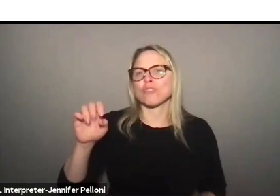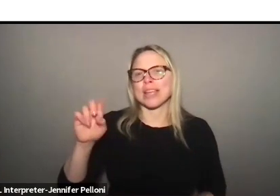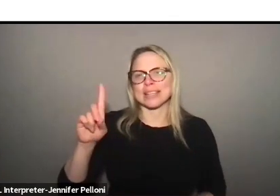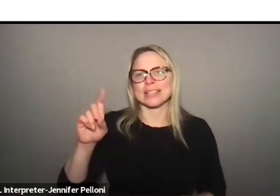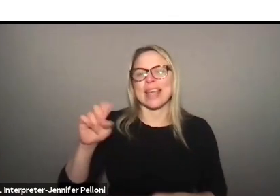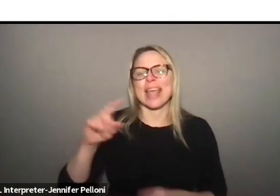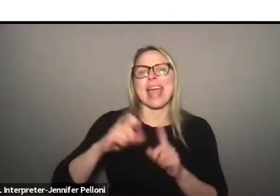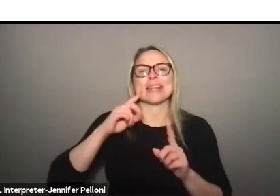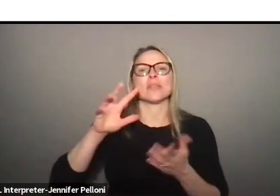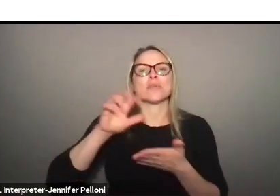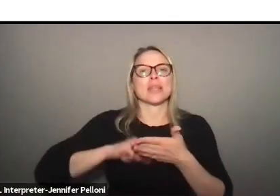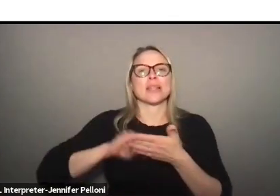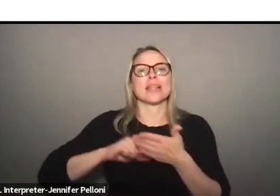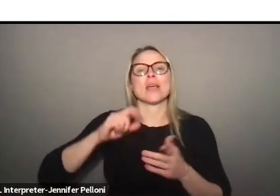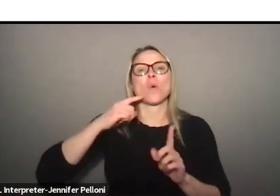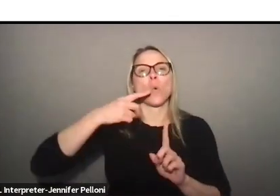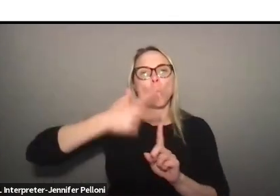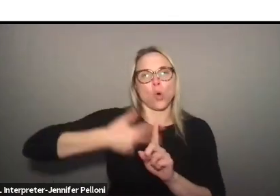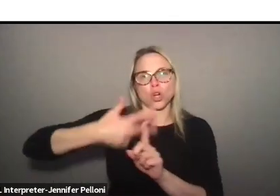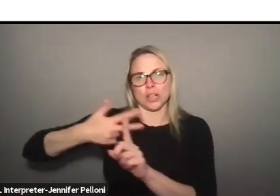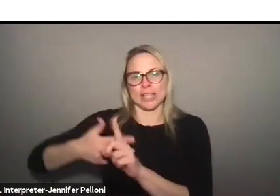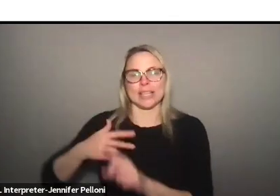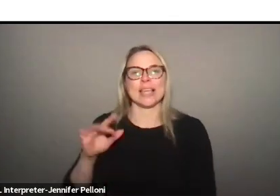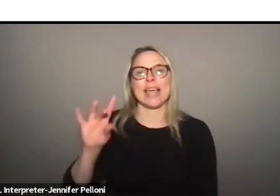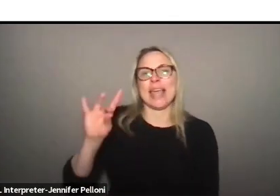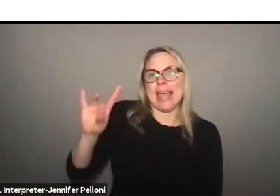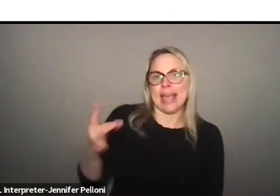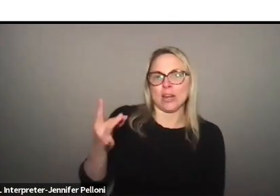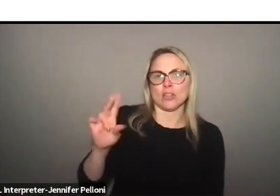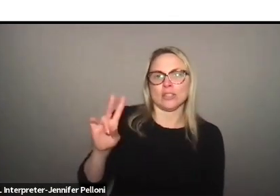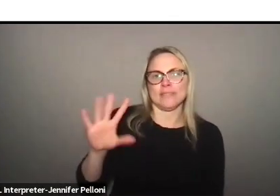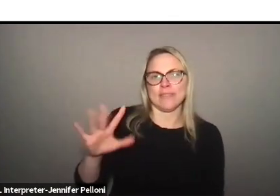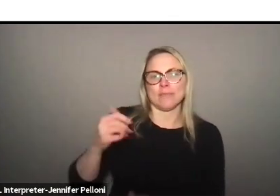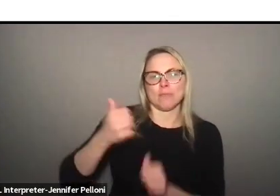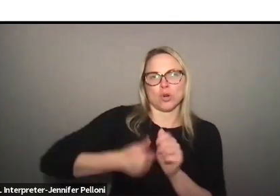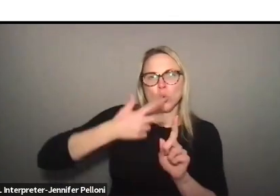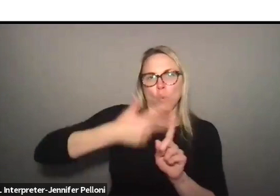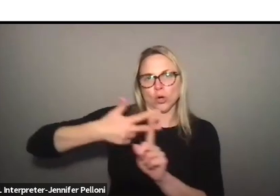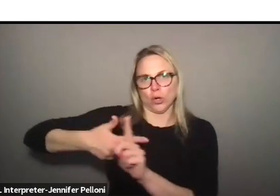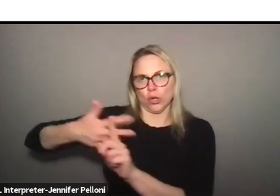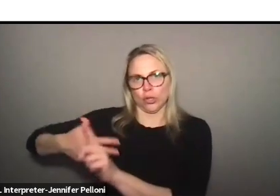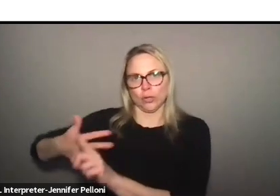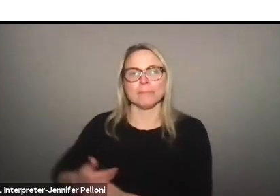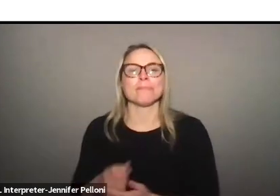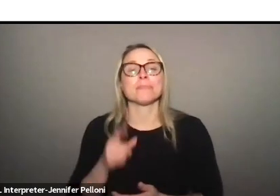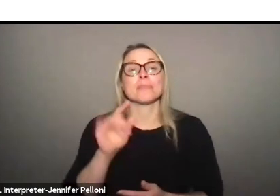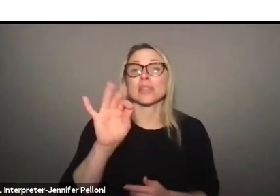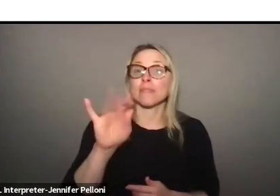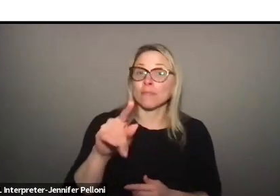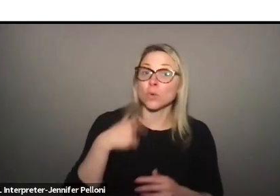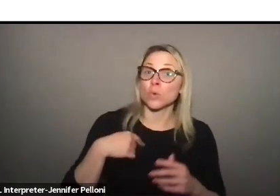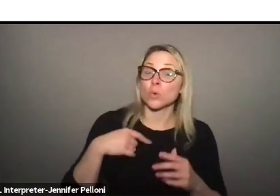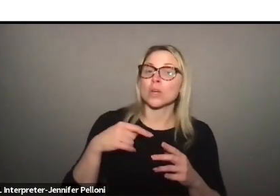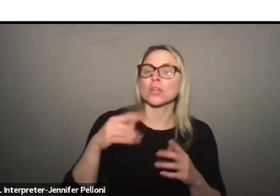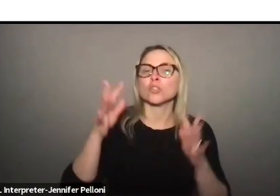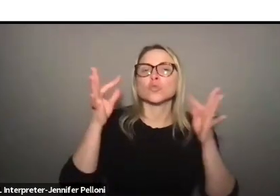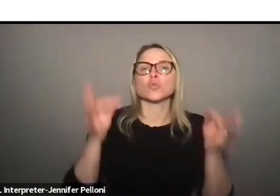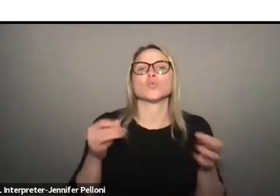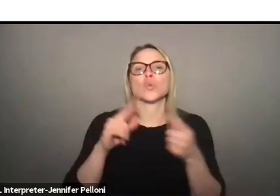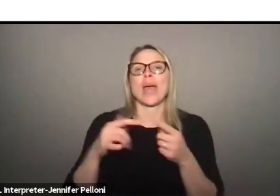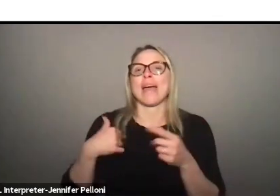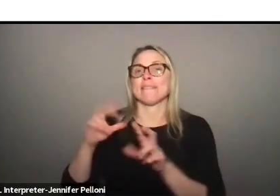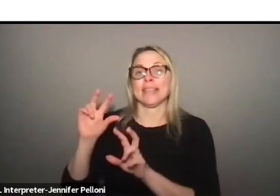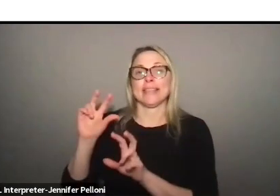assessed quarterly at $8.75 per quarter. The additional fee would be if you choose to have one of the